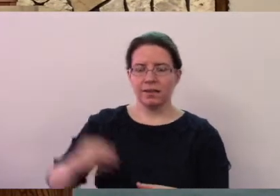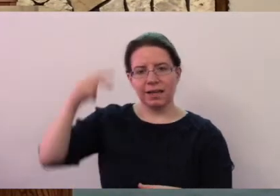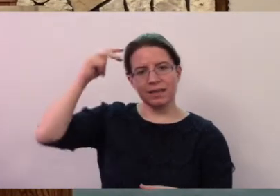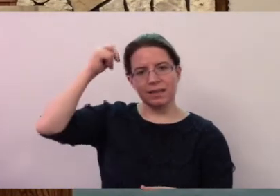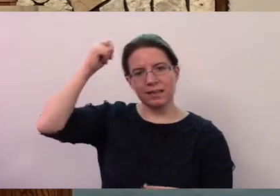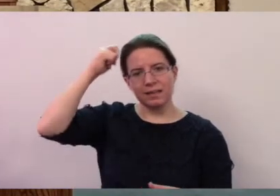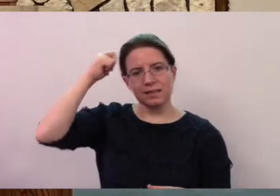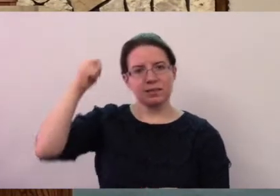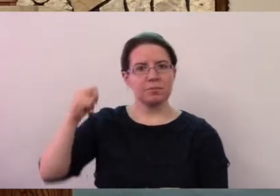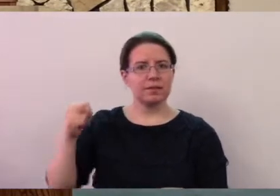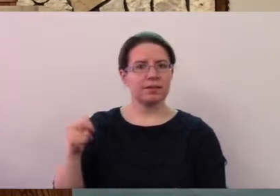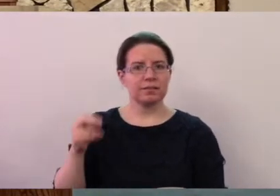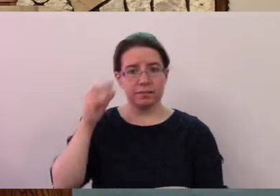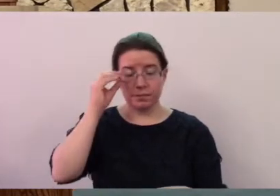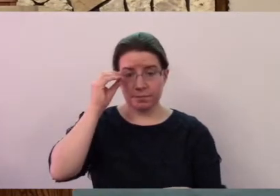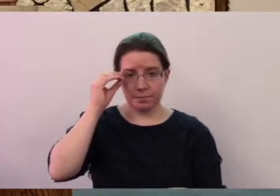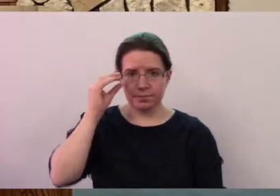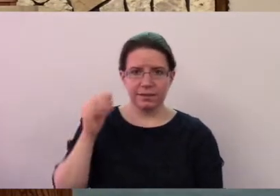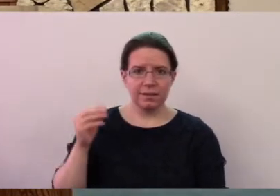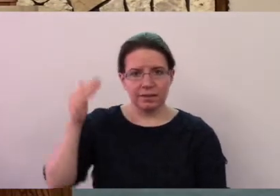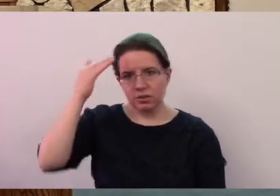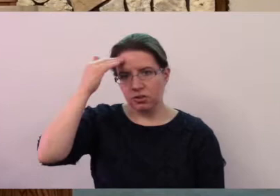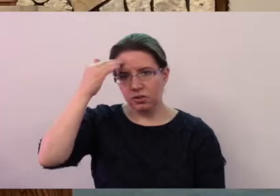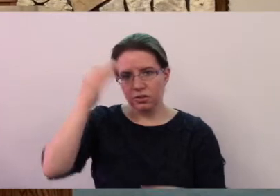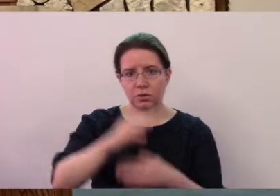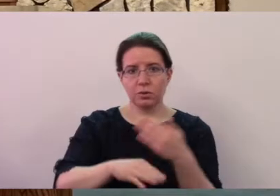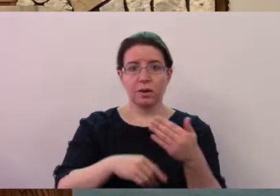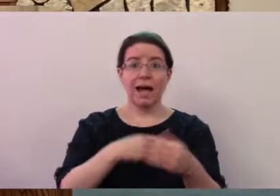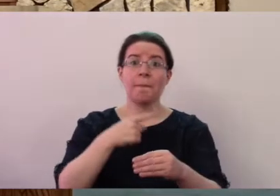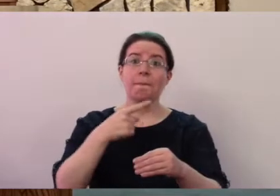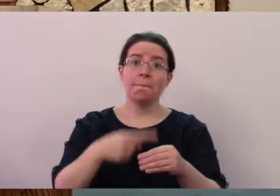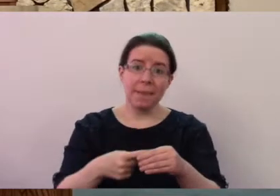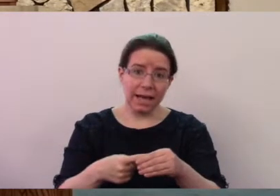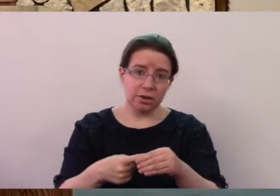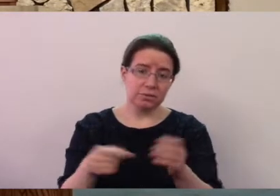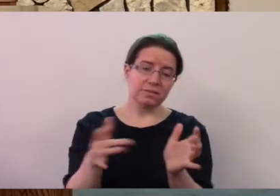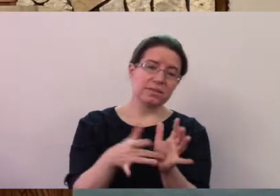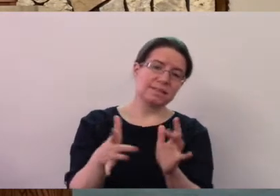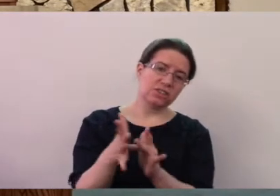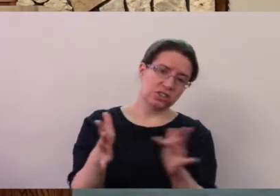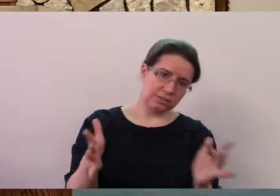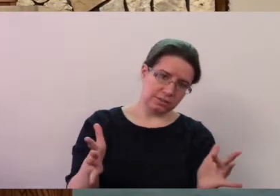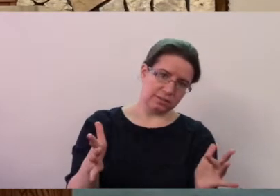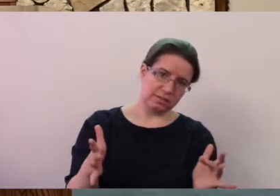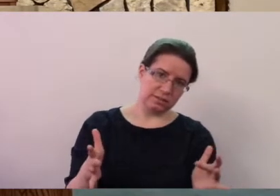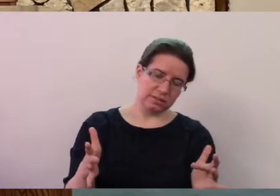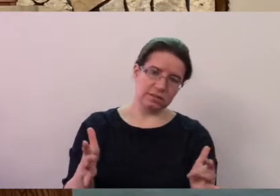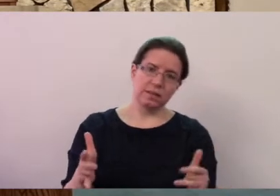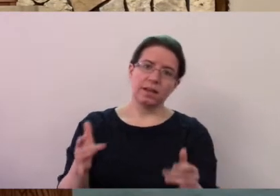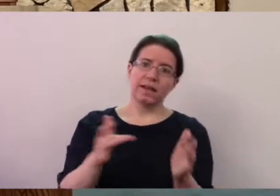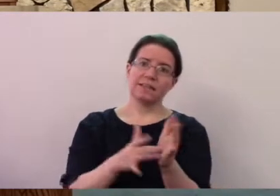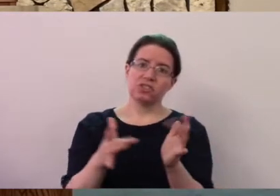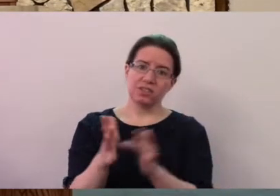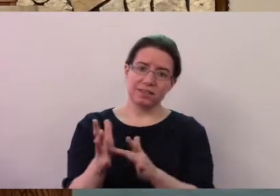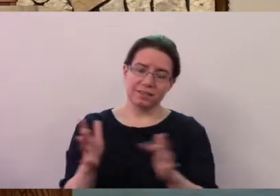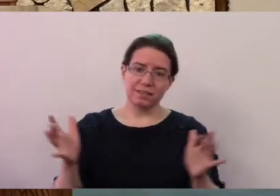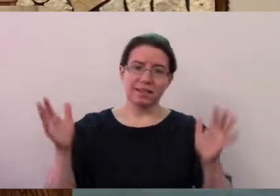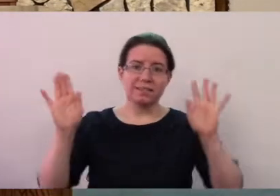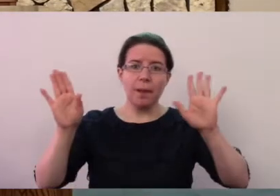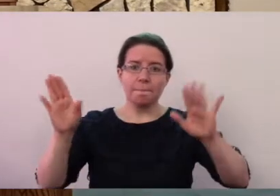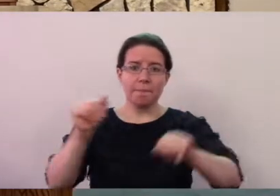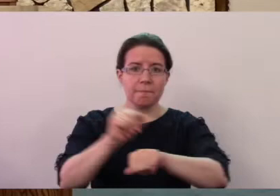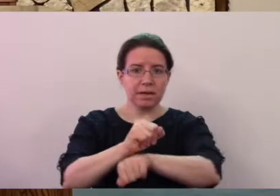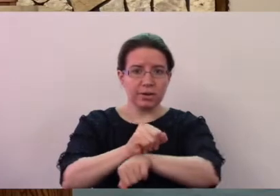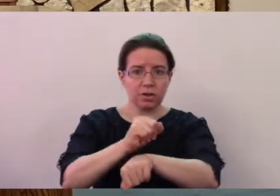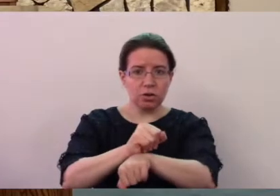Jesus turning the water into wine and other miracles, no doubt, that were not recorded. And Jesus, he is also omnipotent.